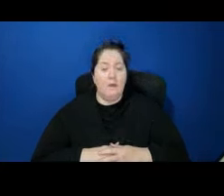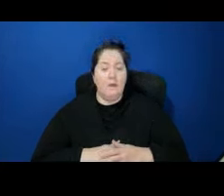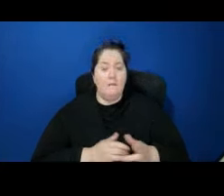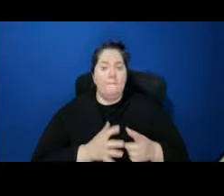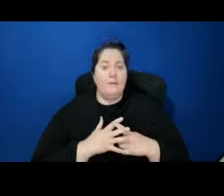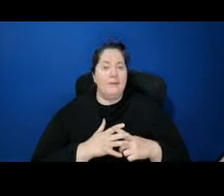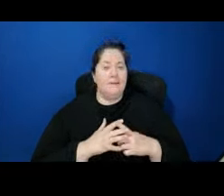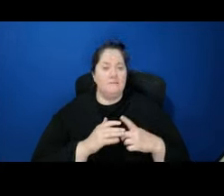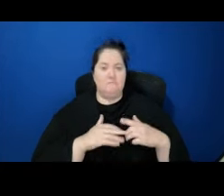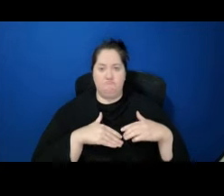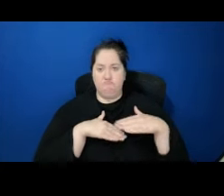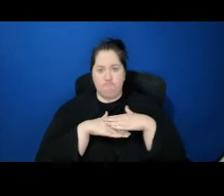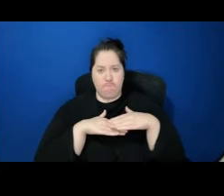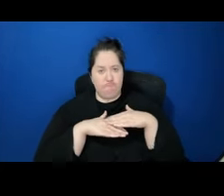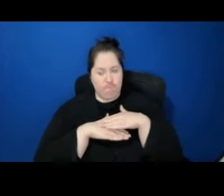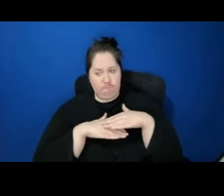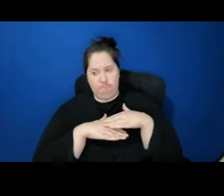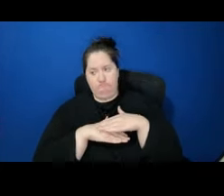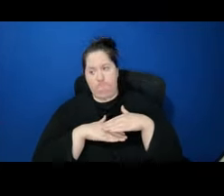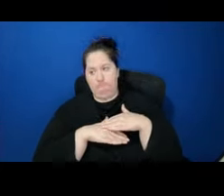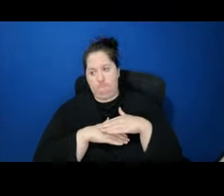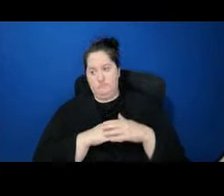very high level.